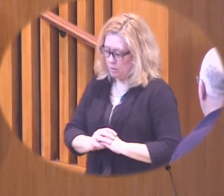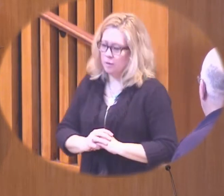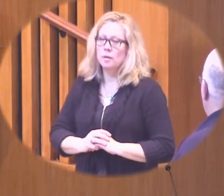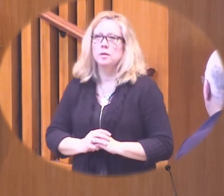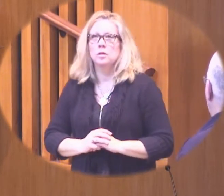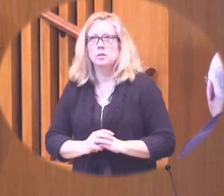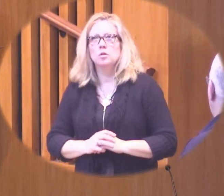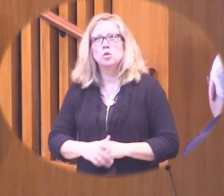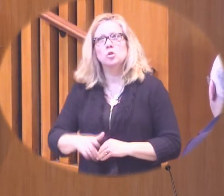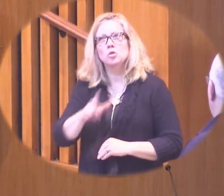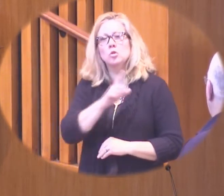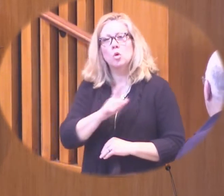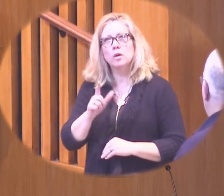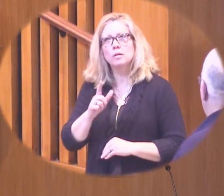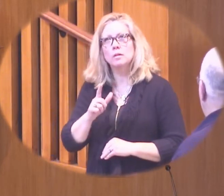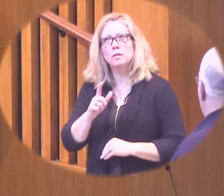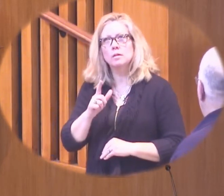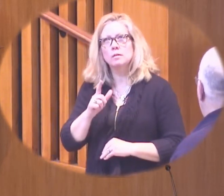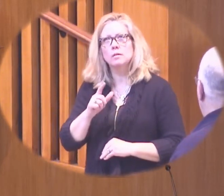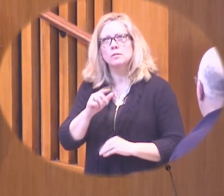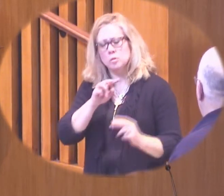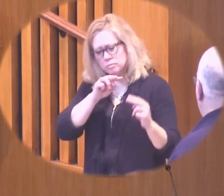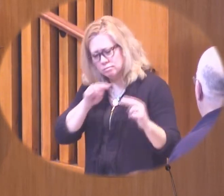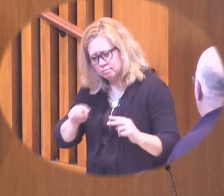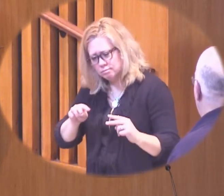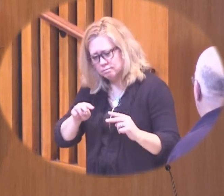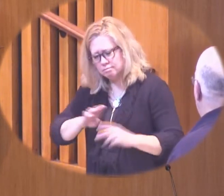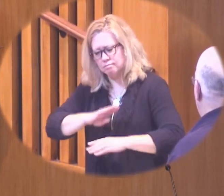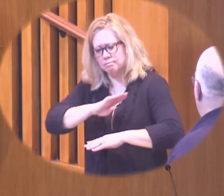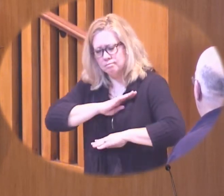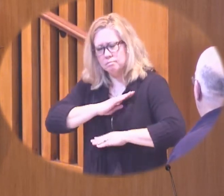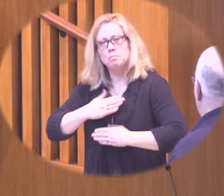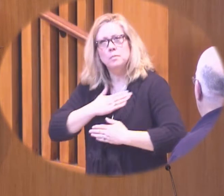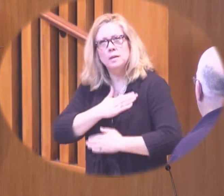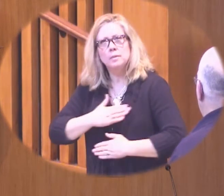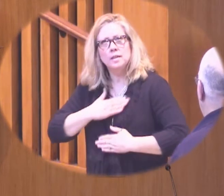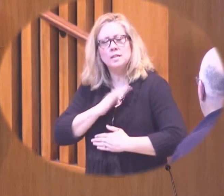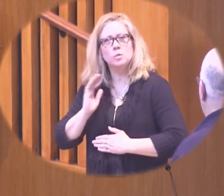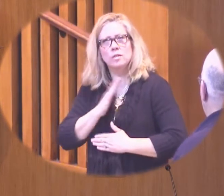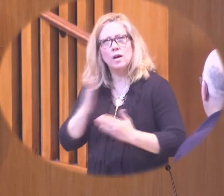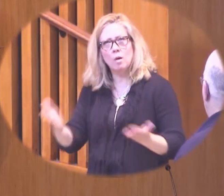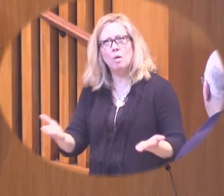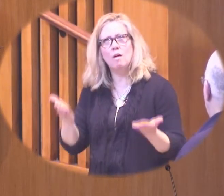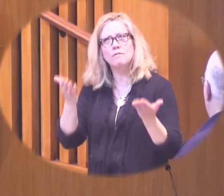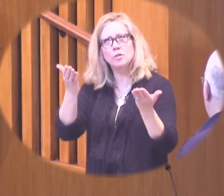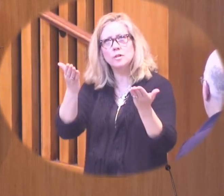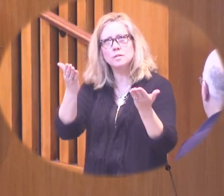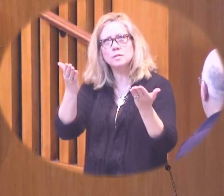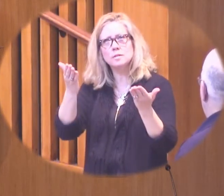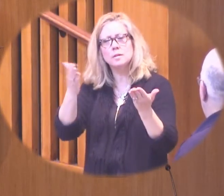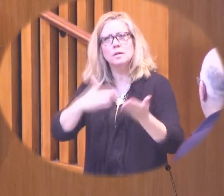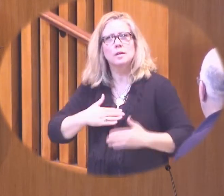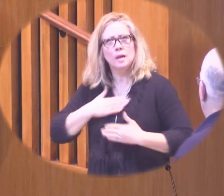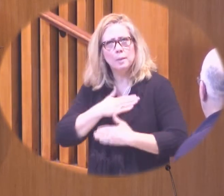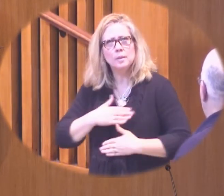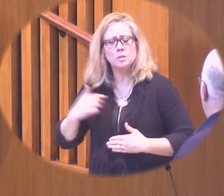Be pleased, O Lord, with these sacrificial offerings, and grant that we who beseech pardon for